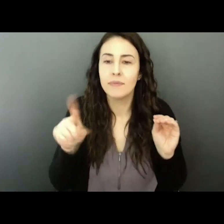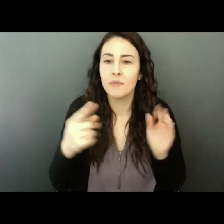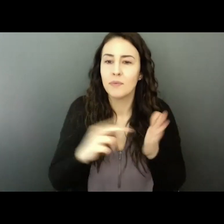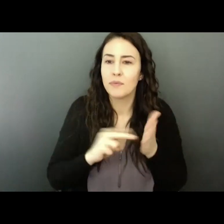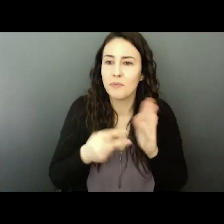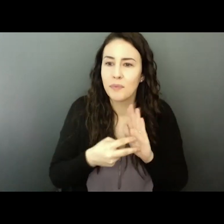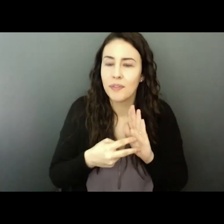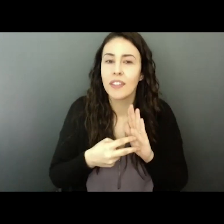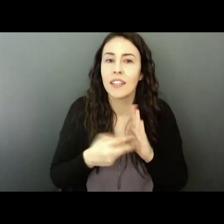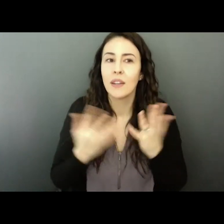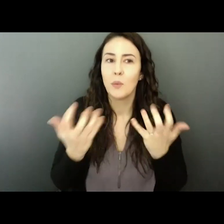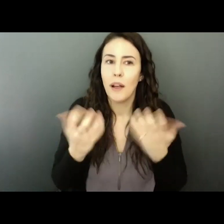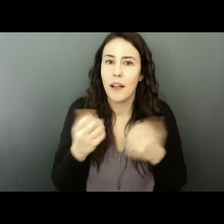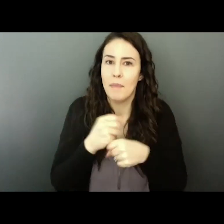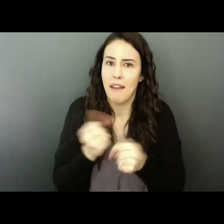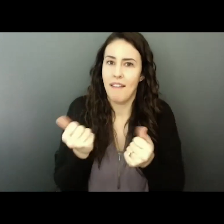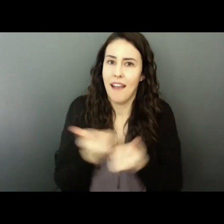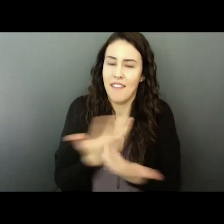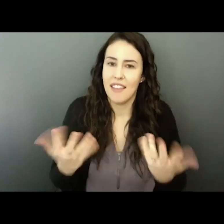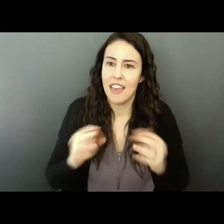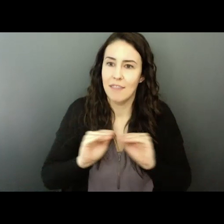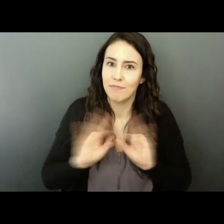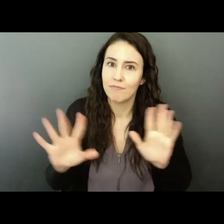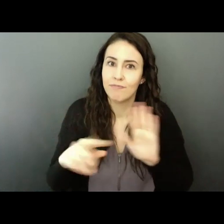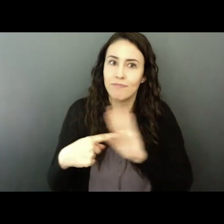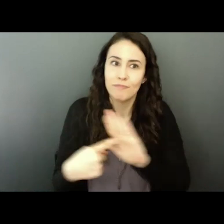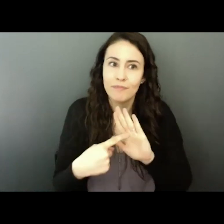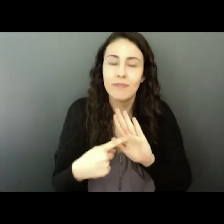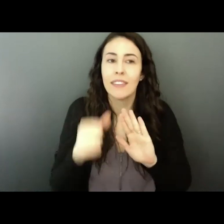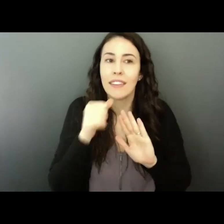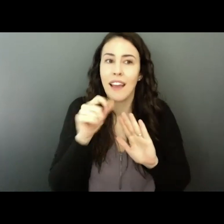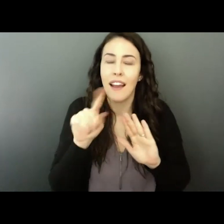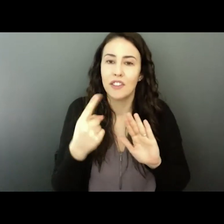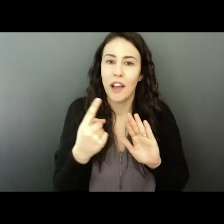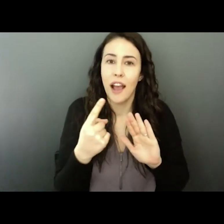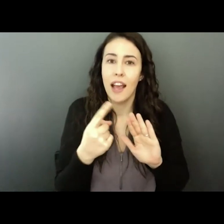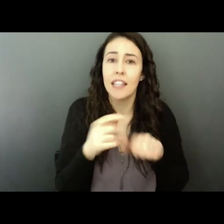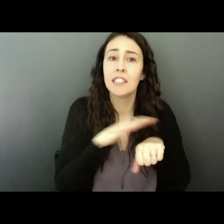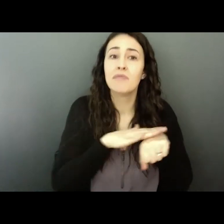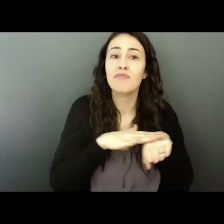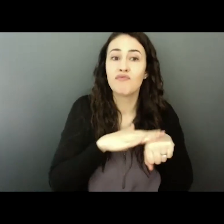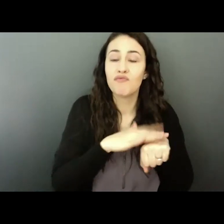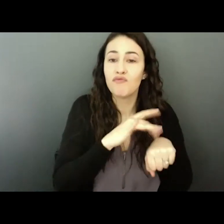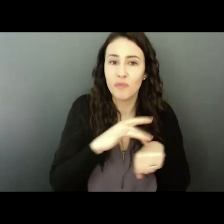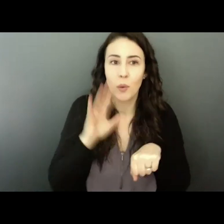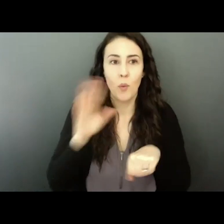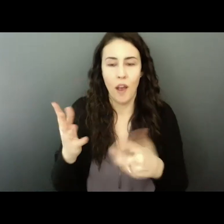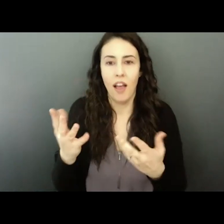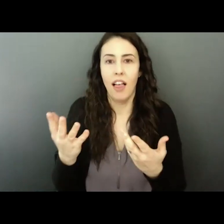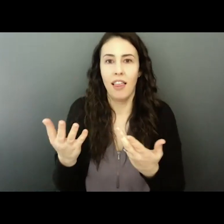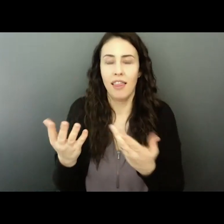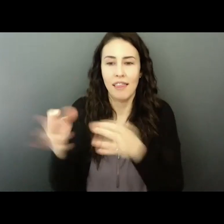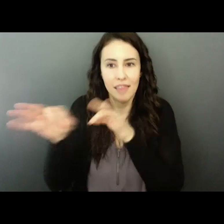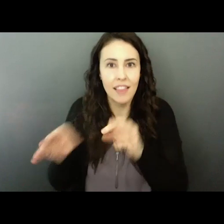all explicit, right? Rather than have it be implicit, we're going to make it all explicit. And we're going to all agree on